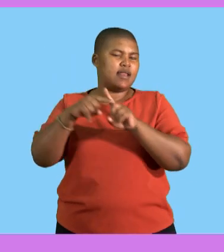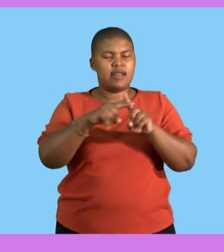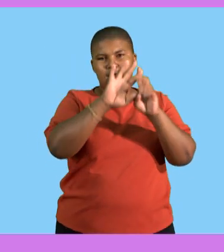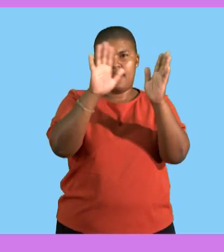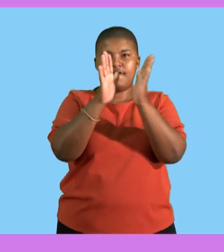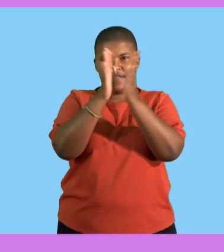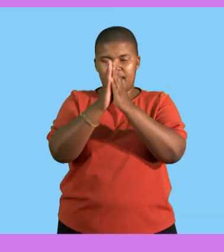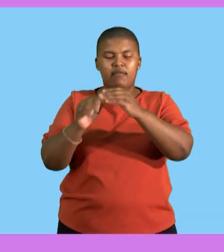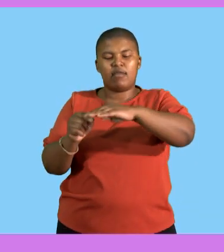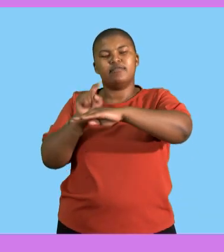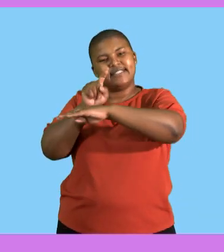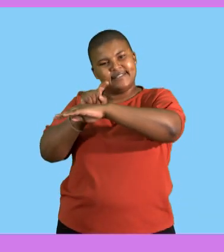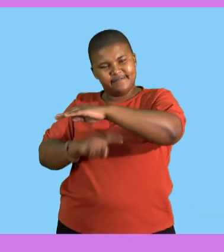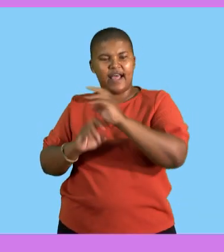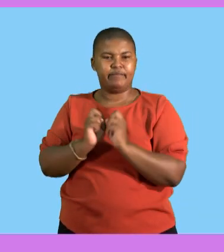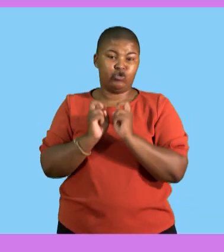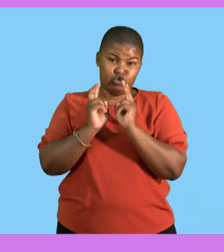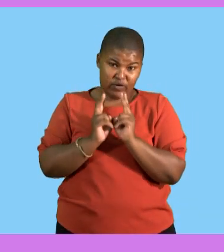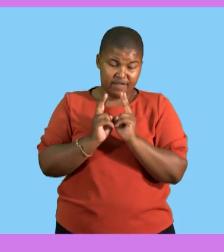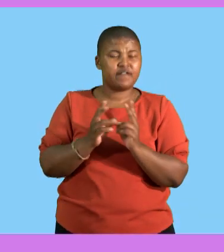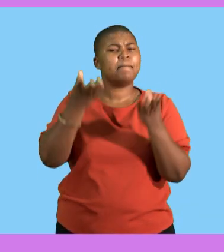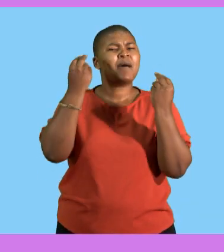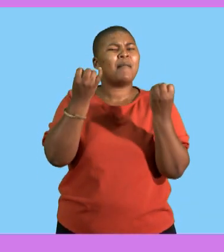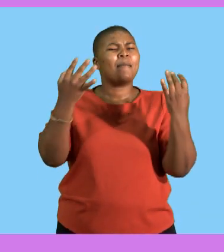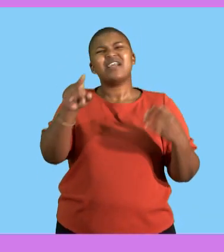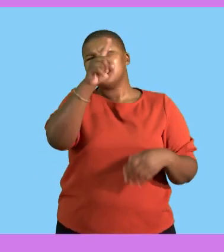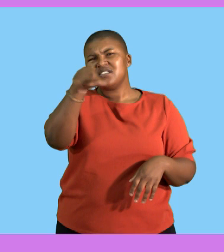values. So now this will give you a total amount of